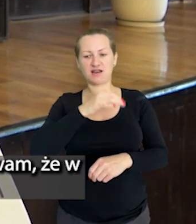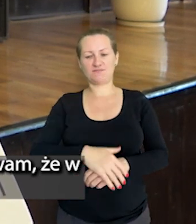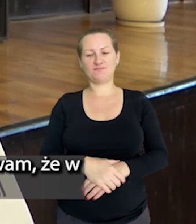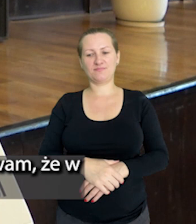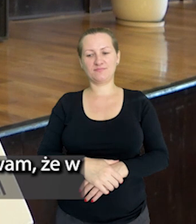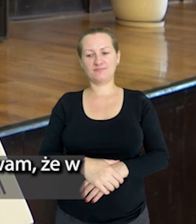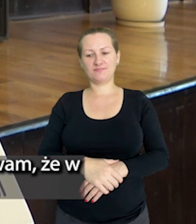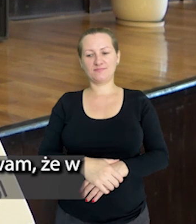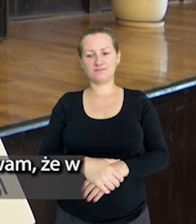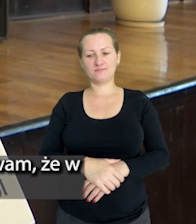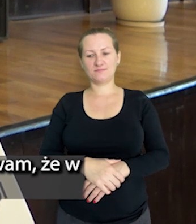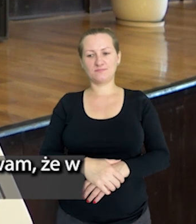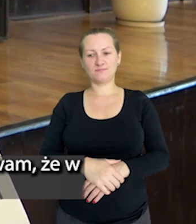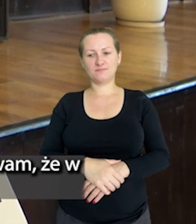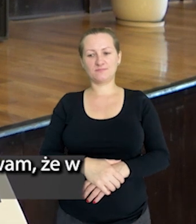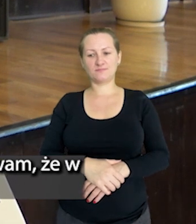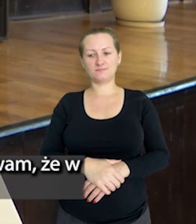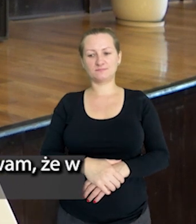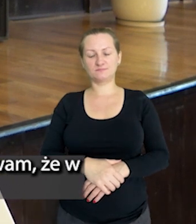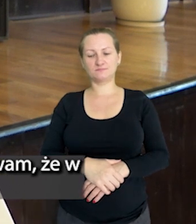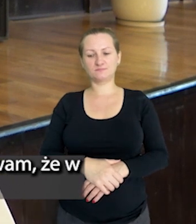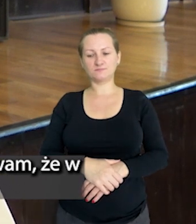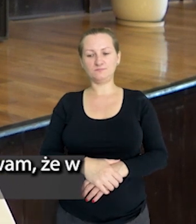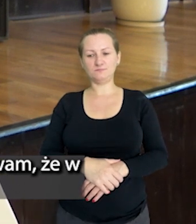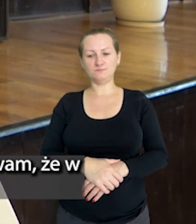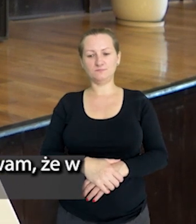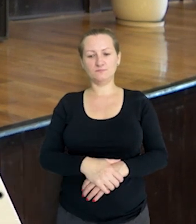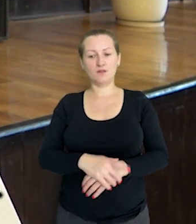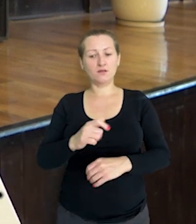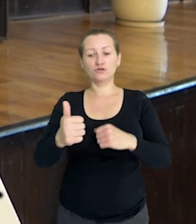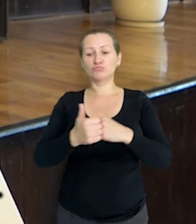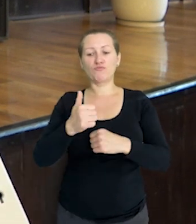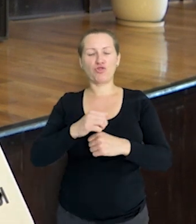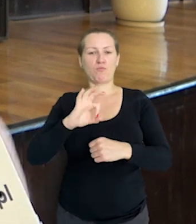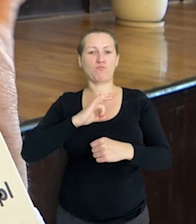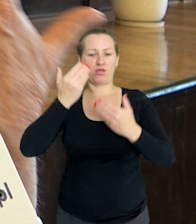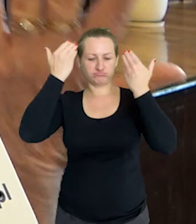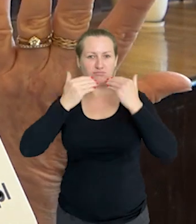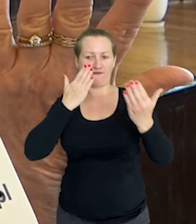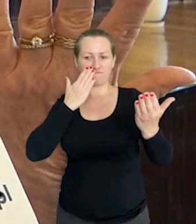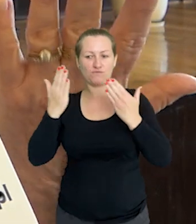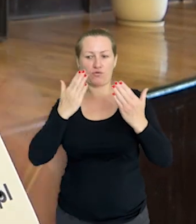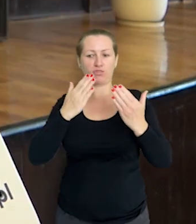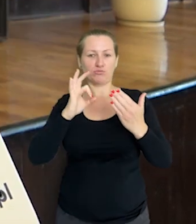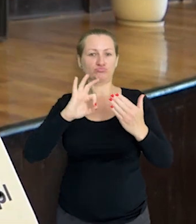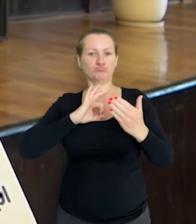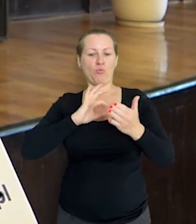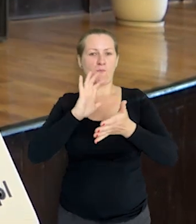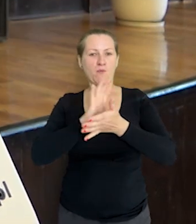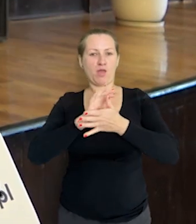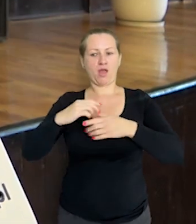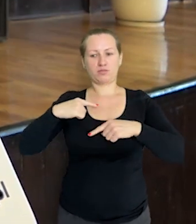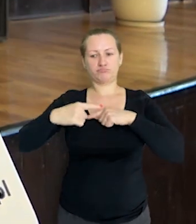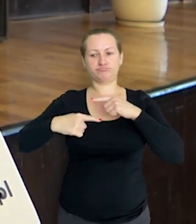feel that in Israel I'm called a Polish Israeli because of my look